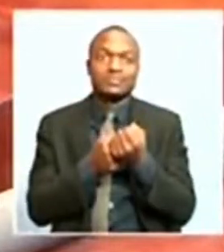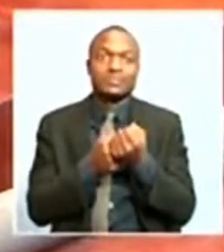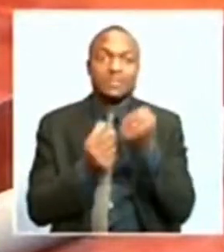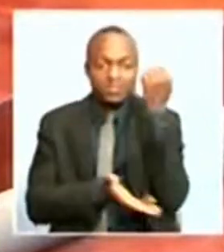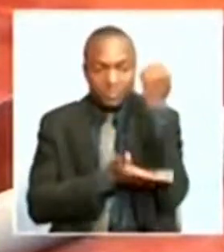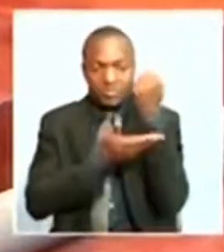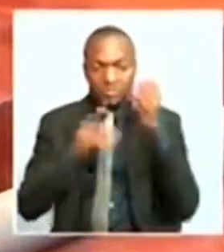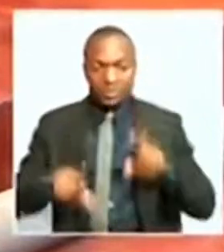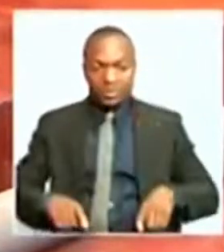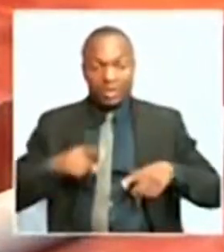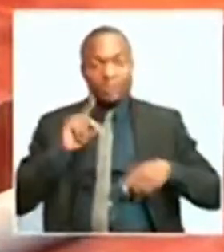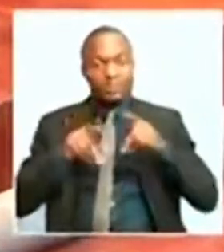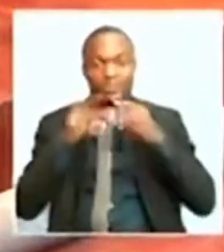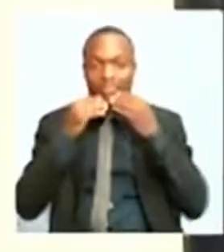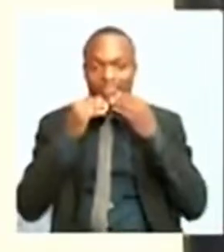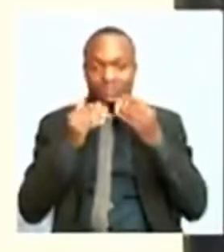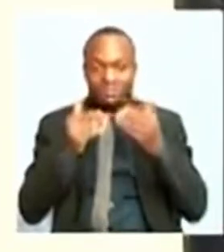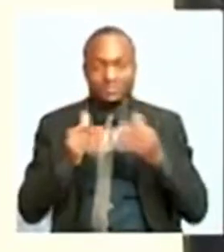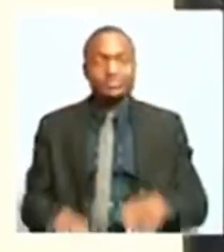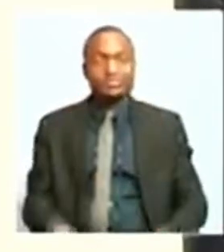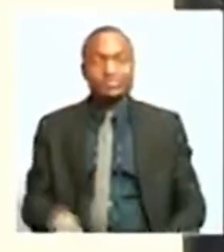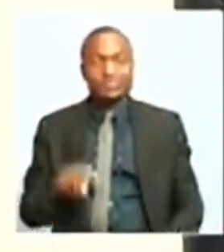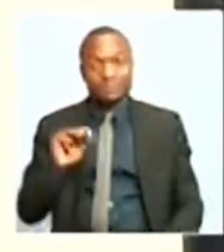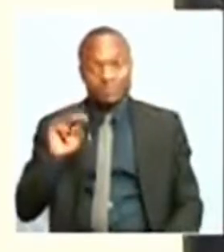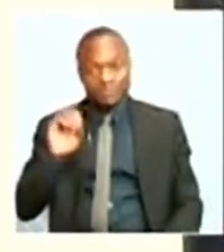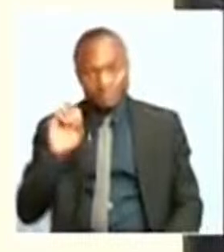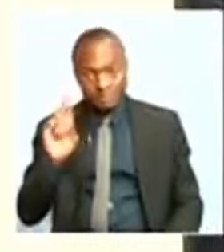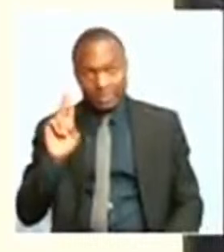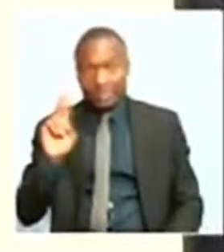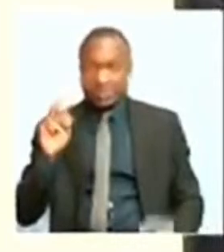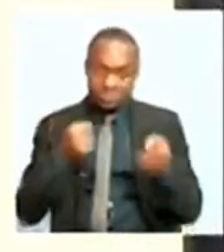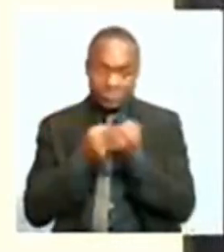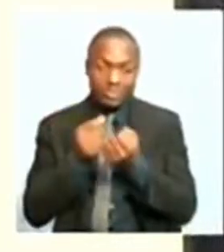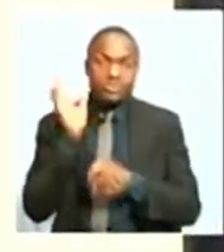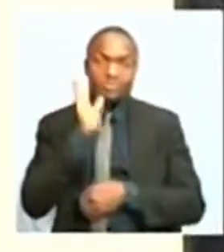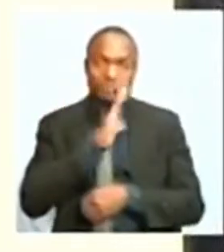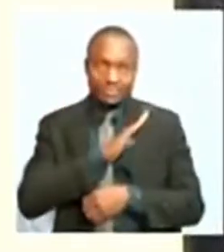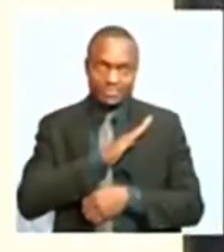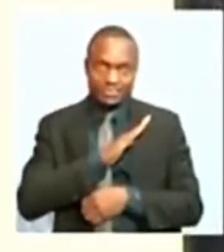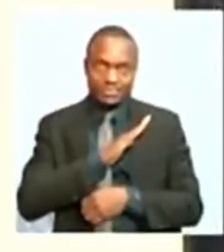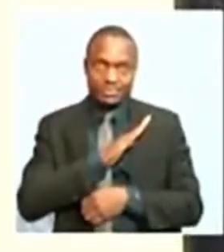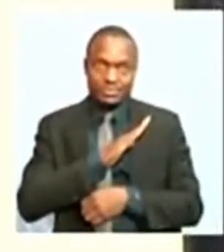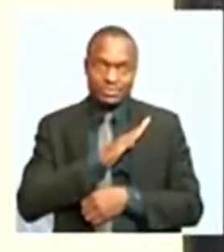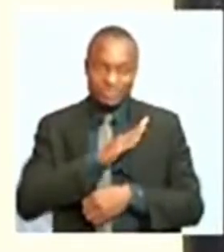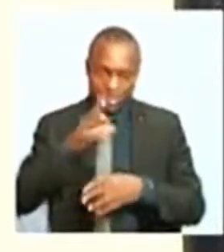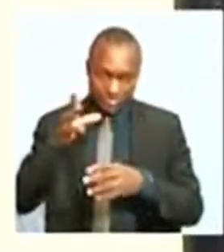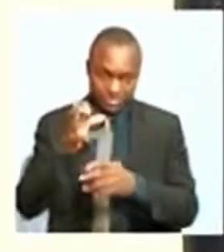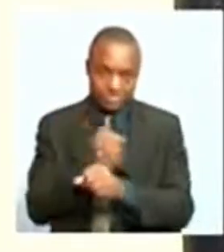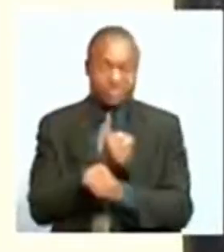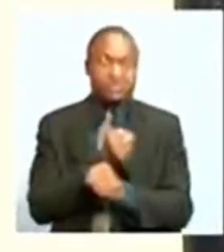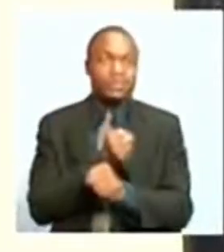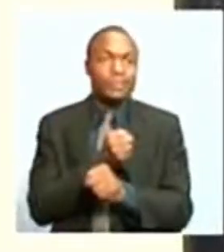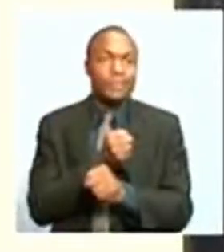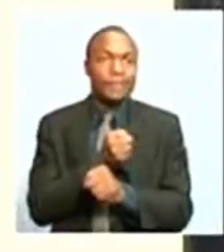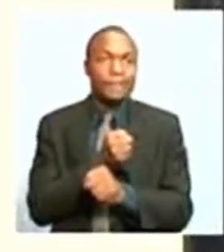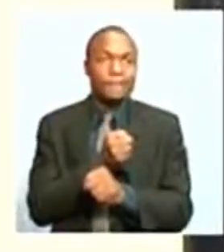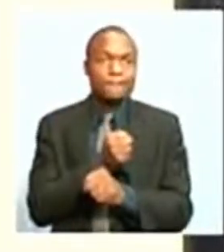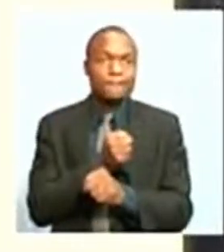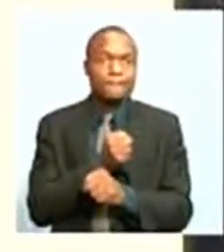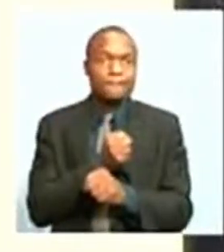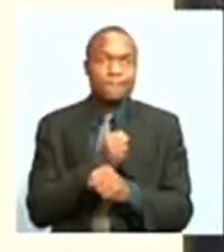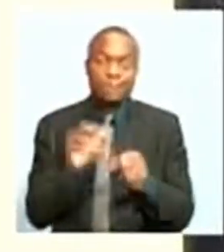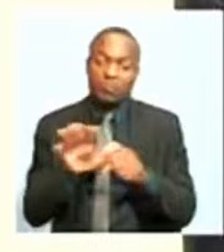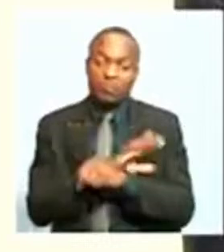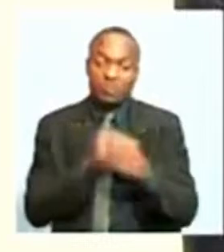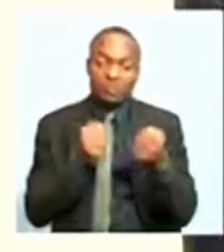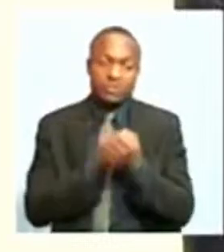people. Thank you so much. The memorandum is supported already. I think we have received the enormous support from